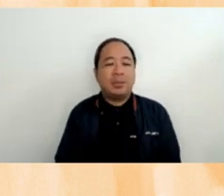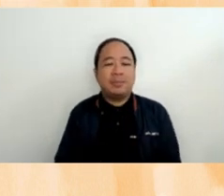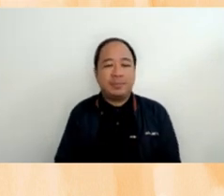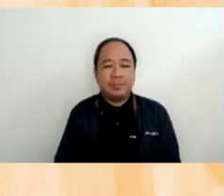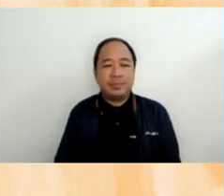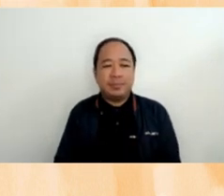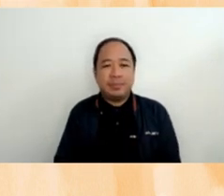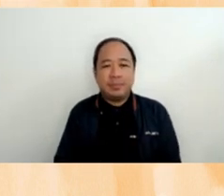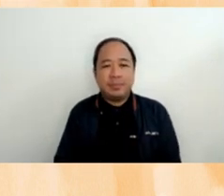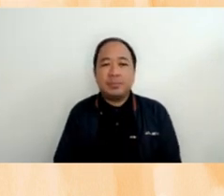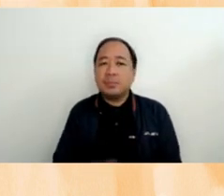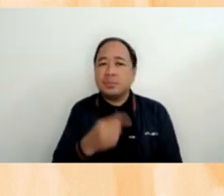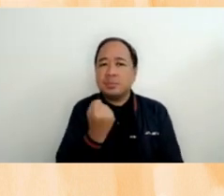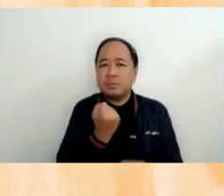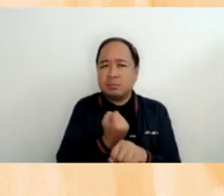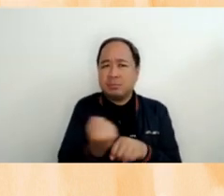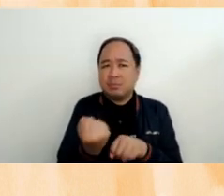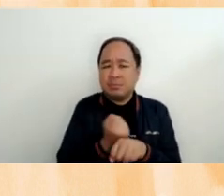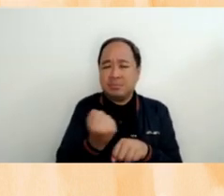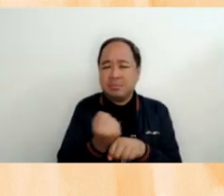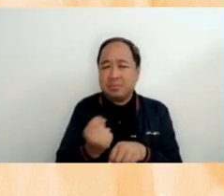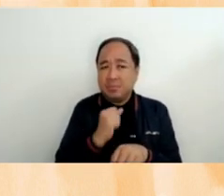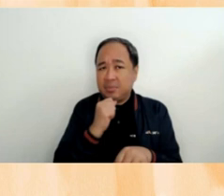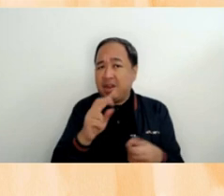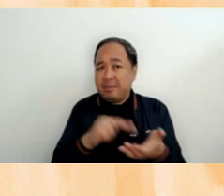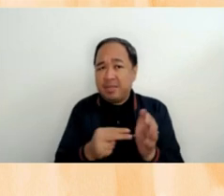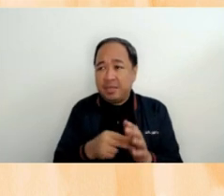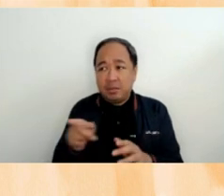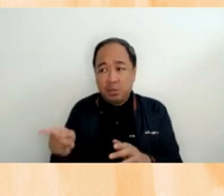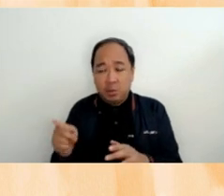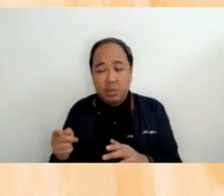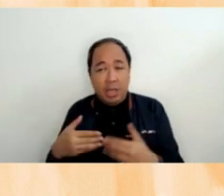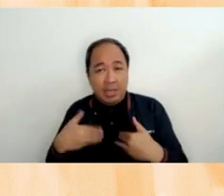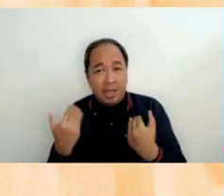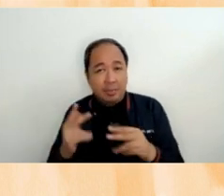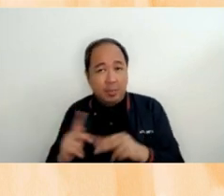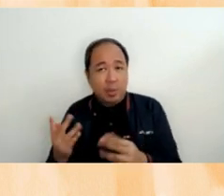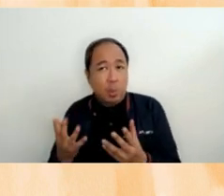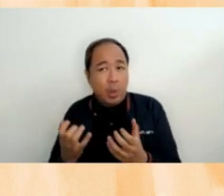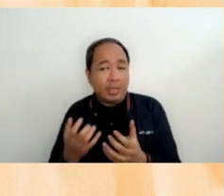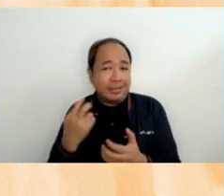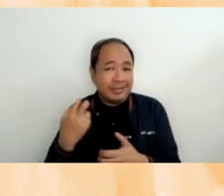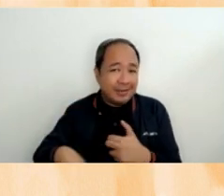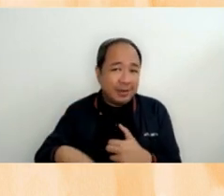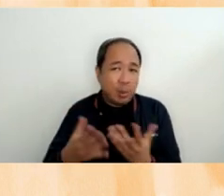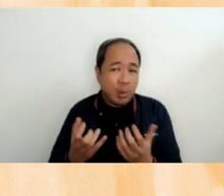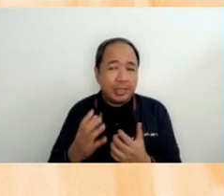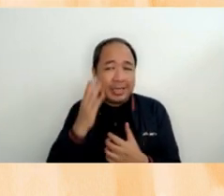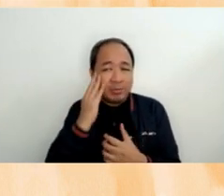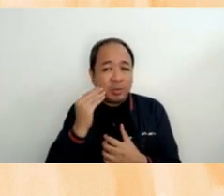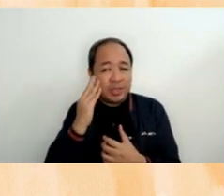Resilience does not mean that young people won't experience difficult times